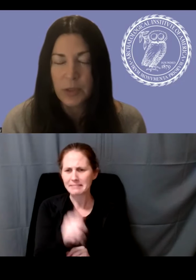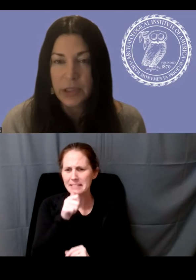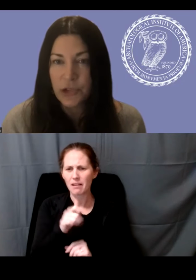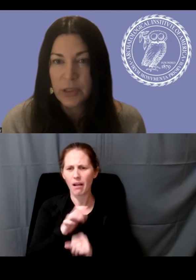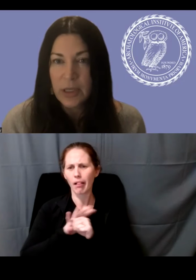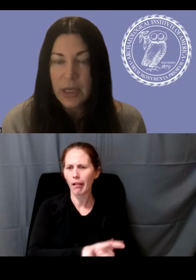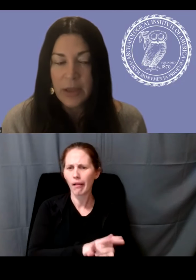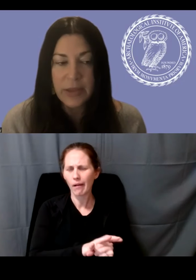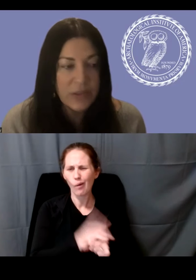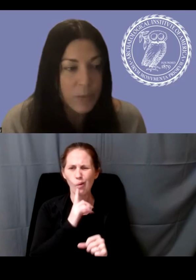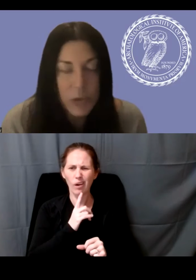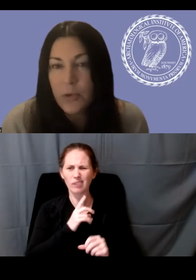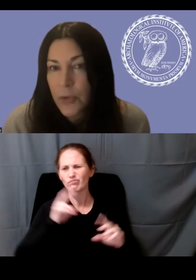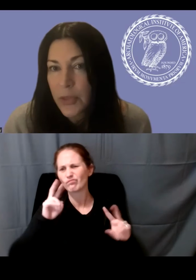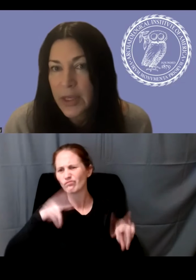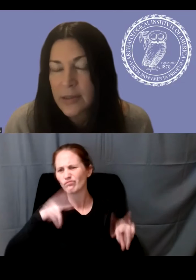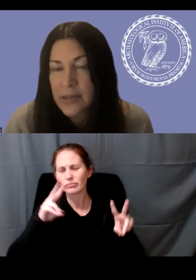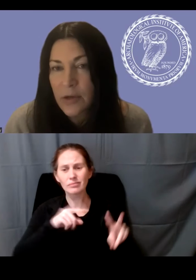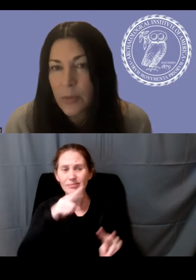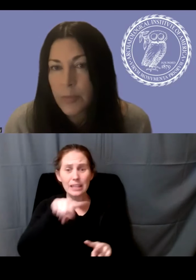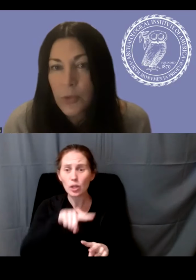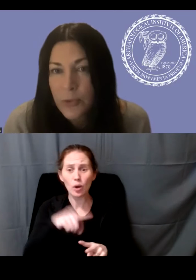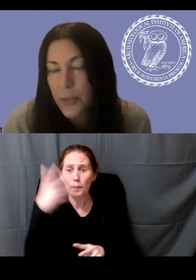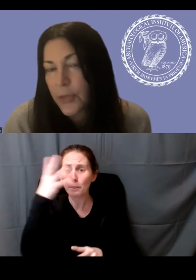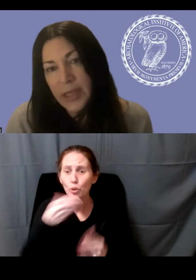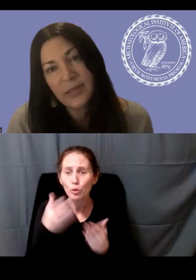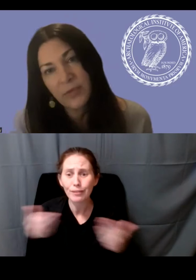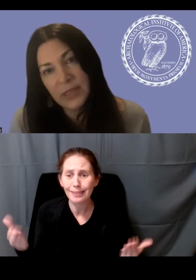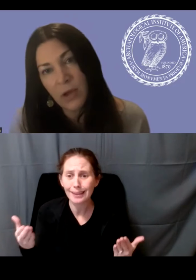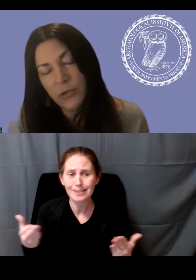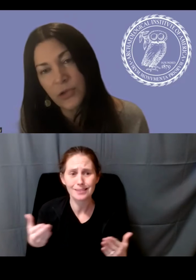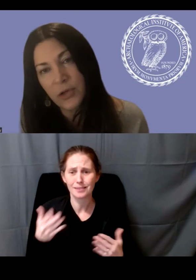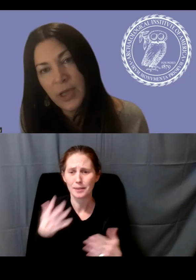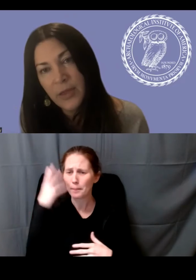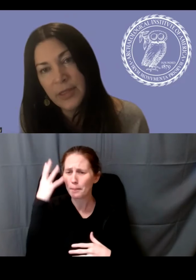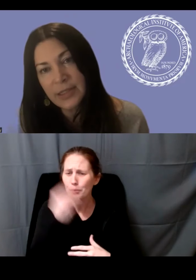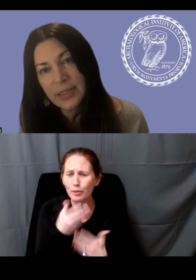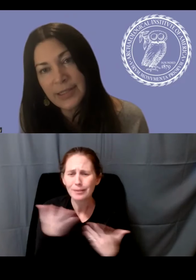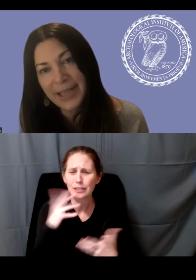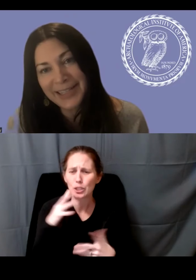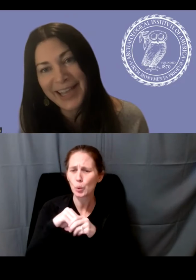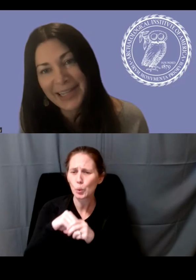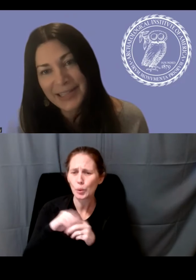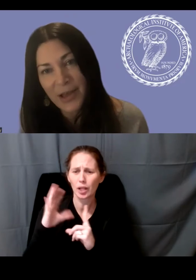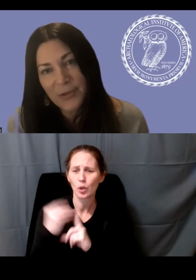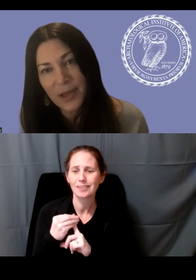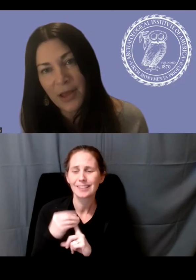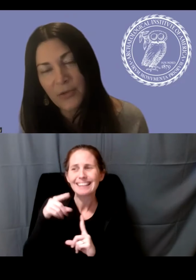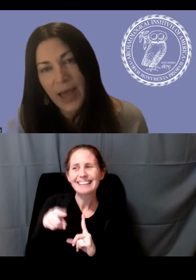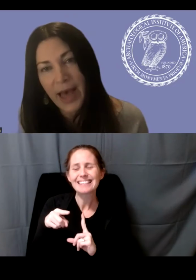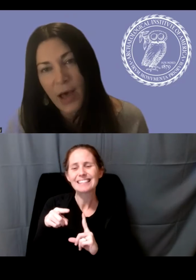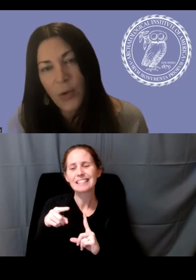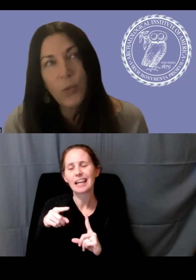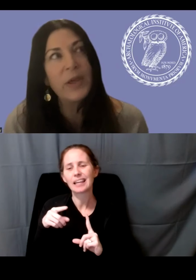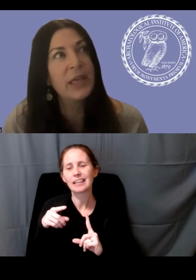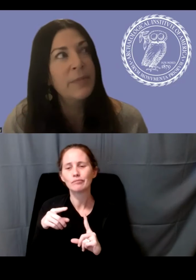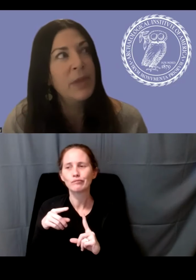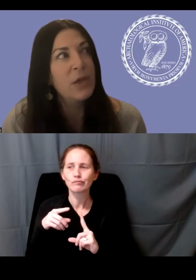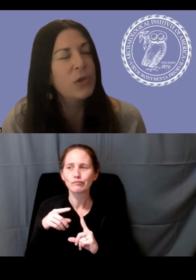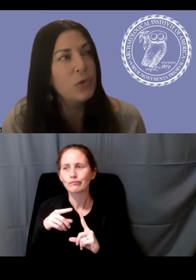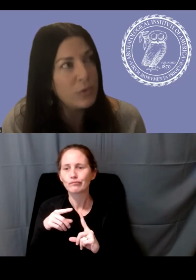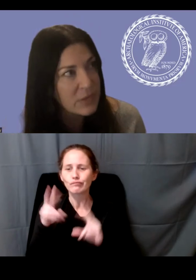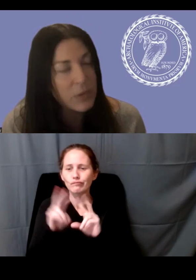Egyptian religion. These are beautiful things. There are beautiful things of this culture. This is a takedown of how